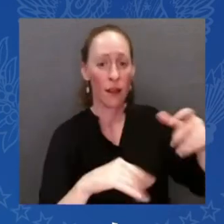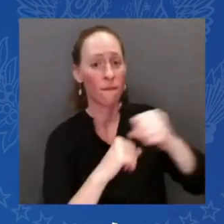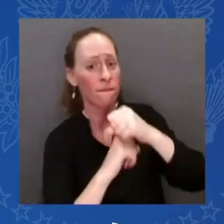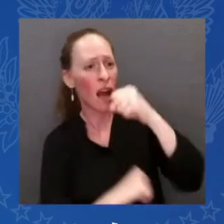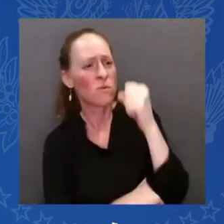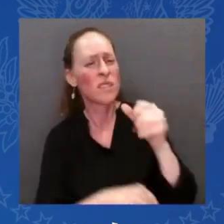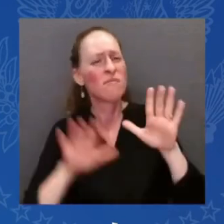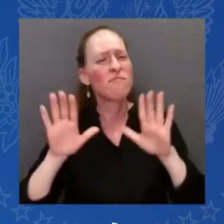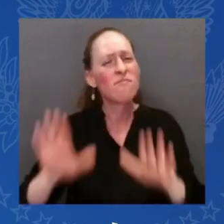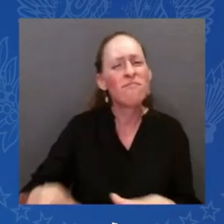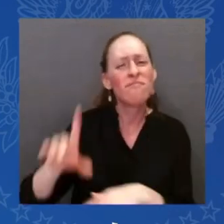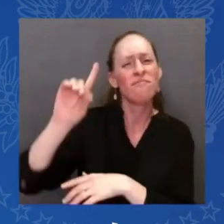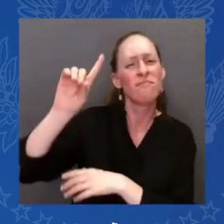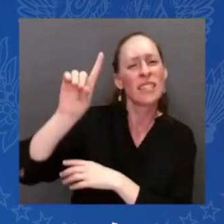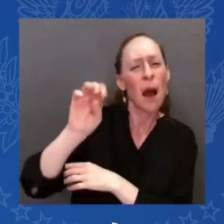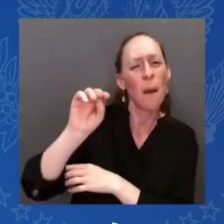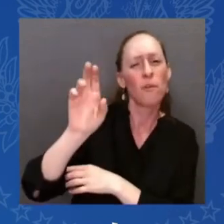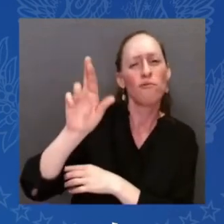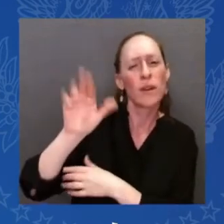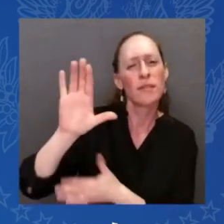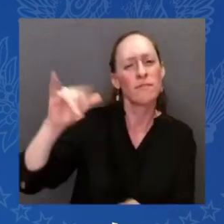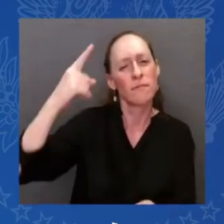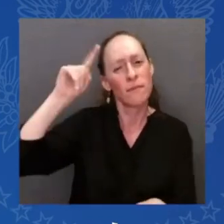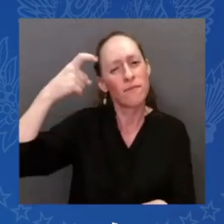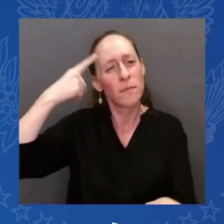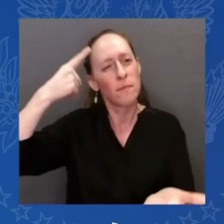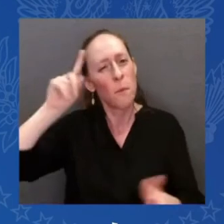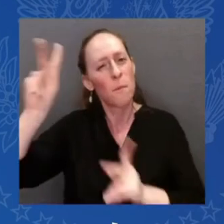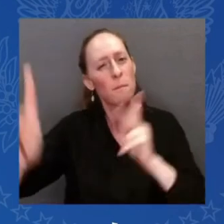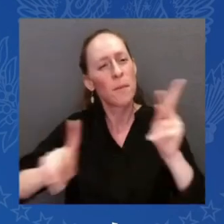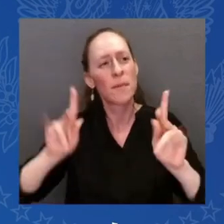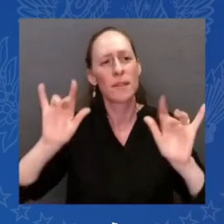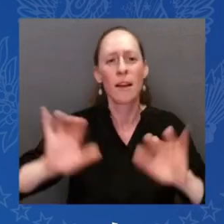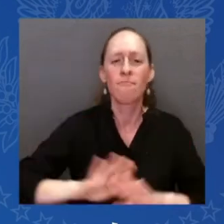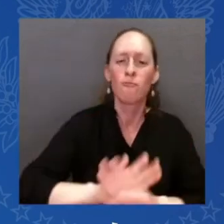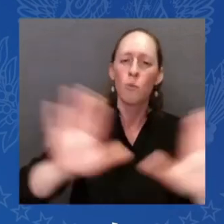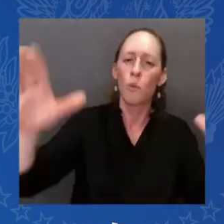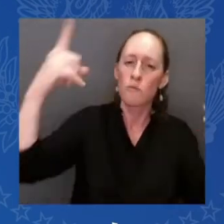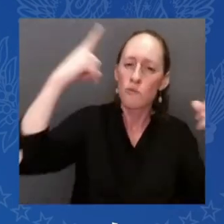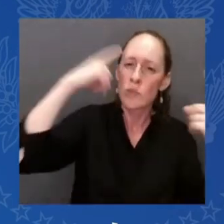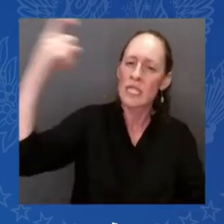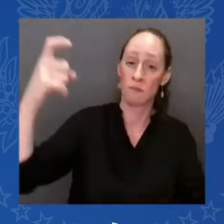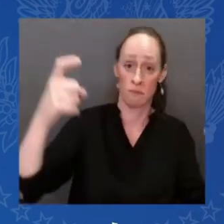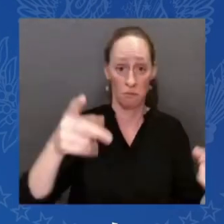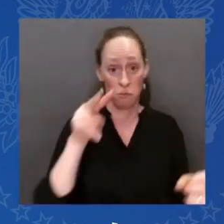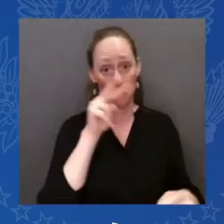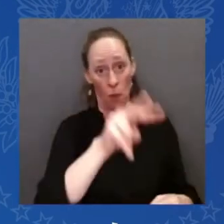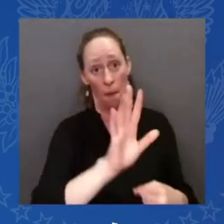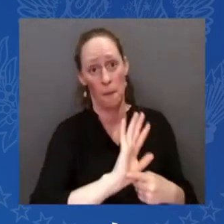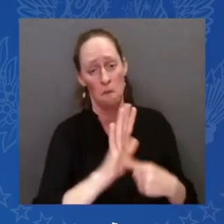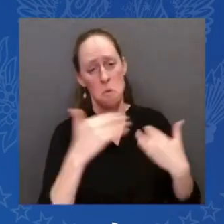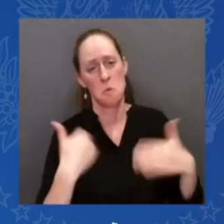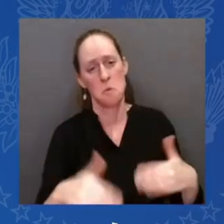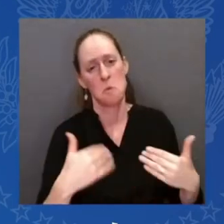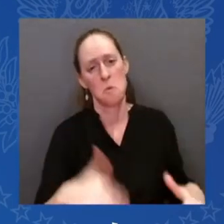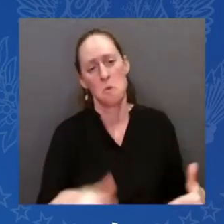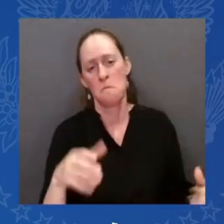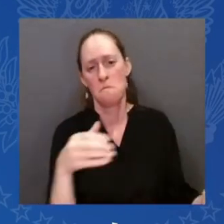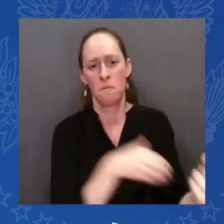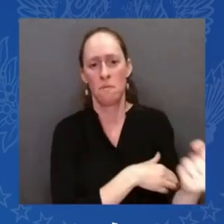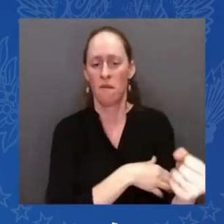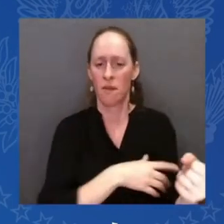the film, that's exactly what the Hispanic community embodies, opportunity. And courage. And let me say one more